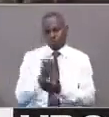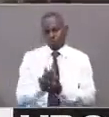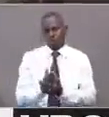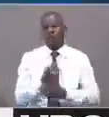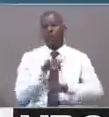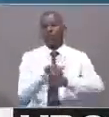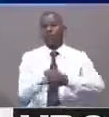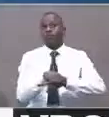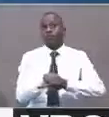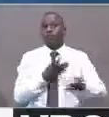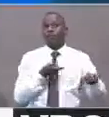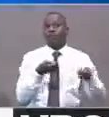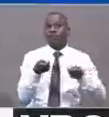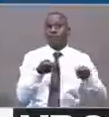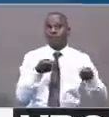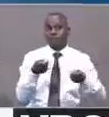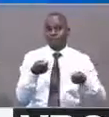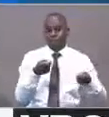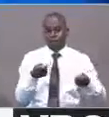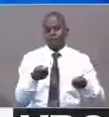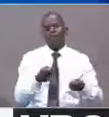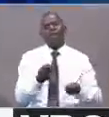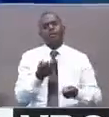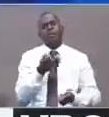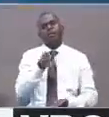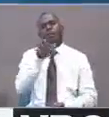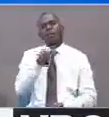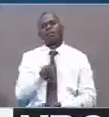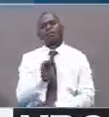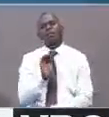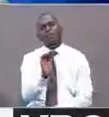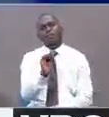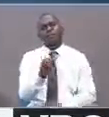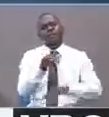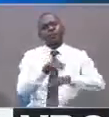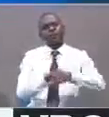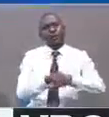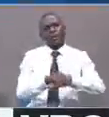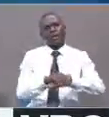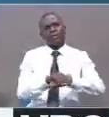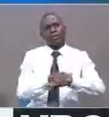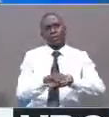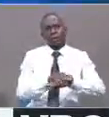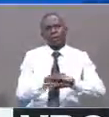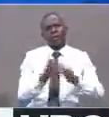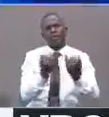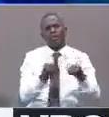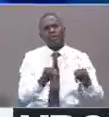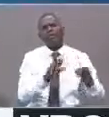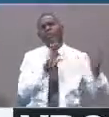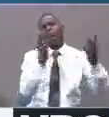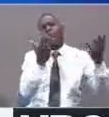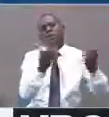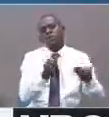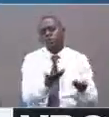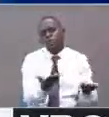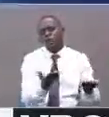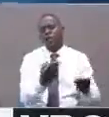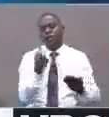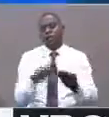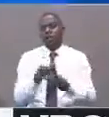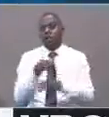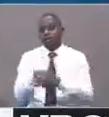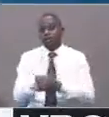colonial rule. Someone may ask where the Buganda Independence Day celebrations were held and what did the